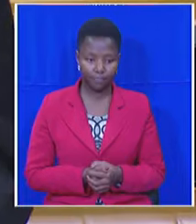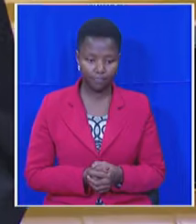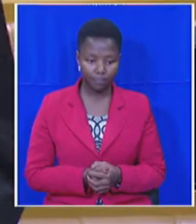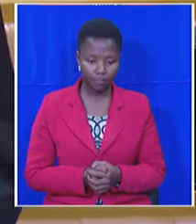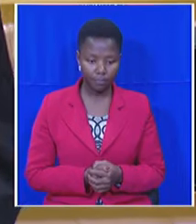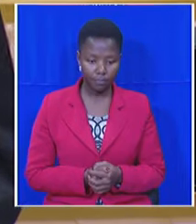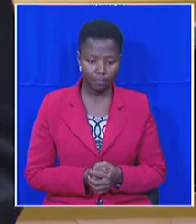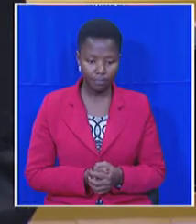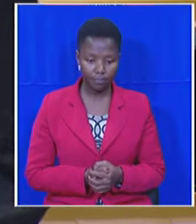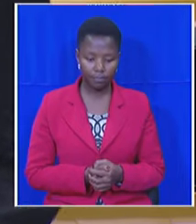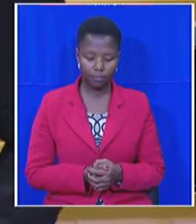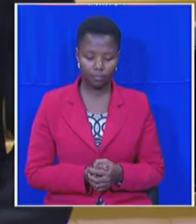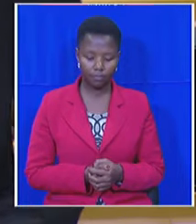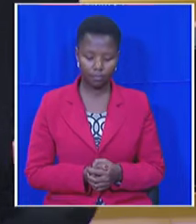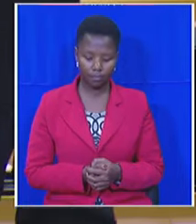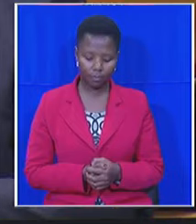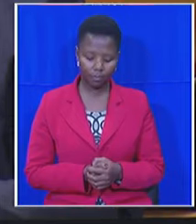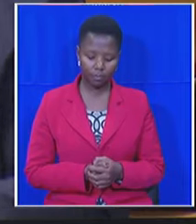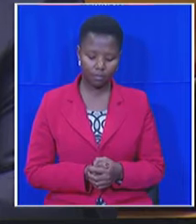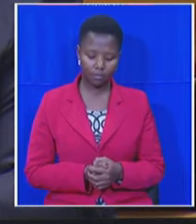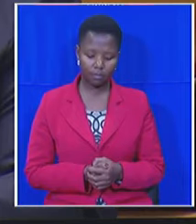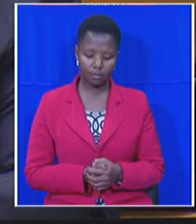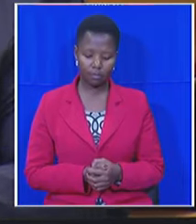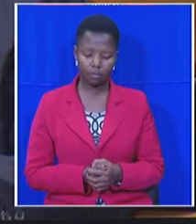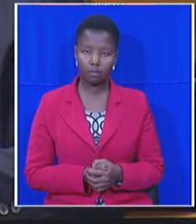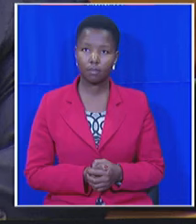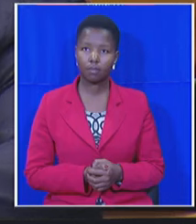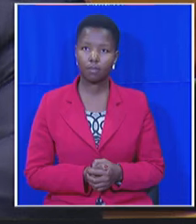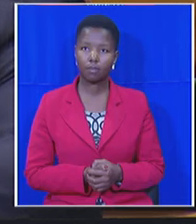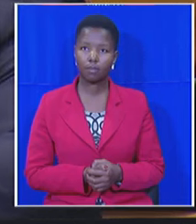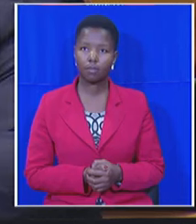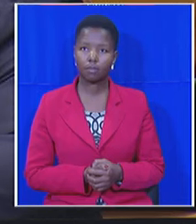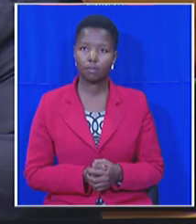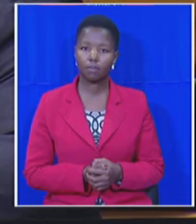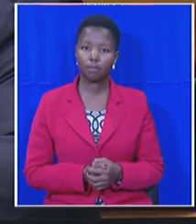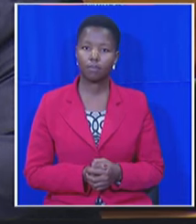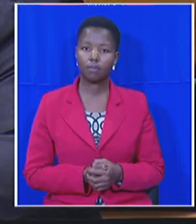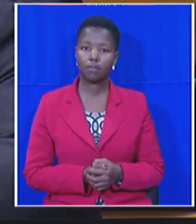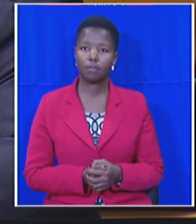respect this House, please. Thank you very much. Thank you, Honorable Chief Whip.